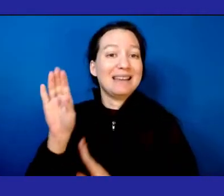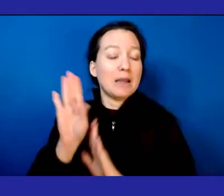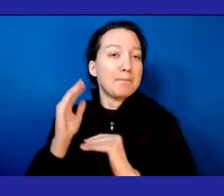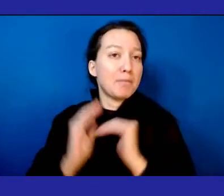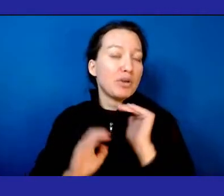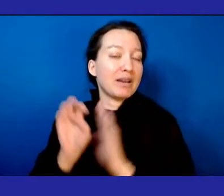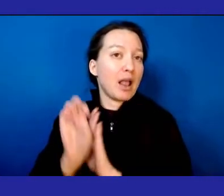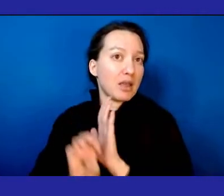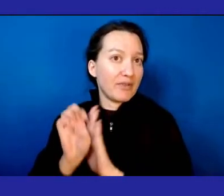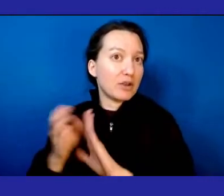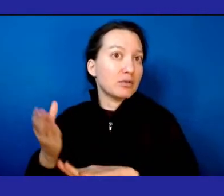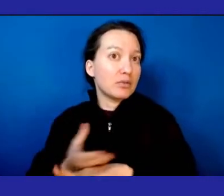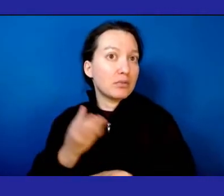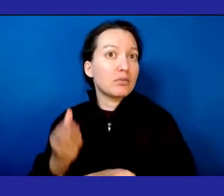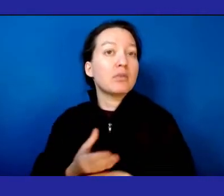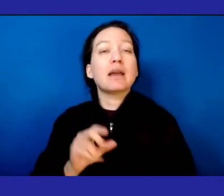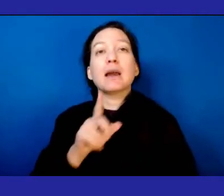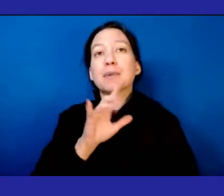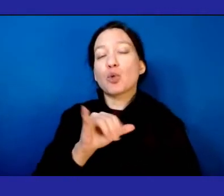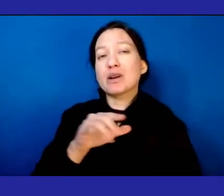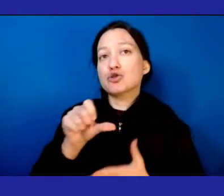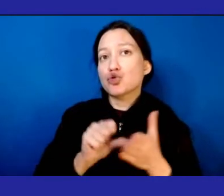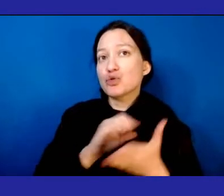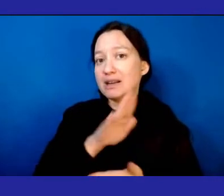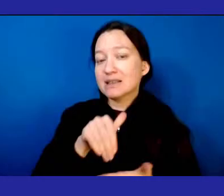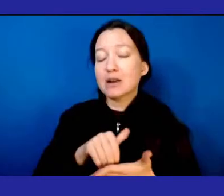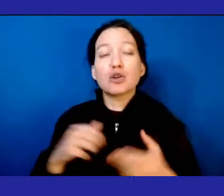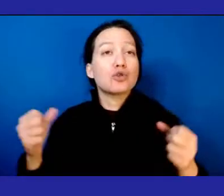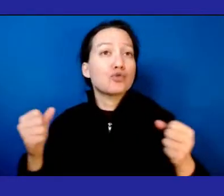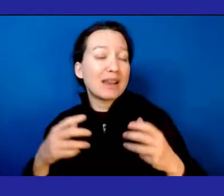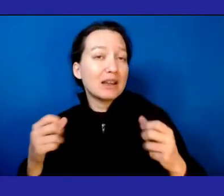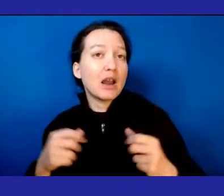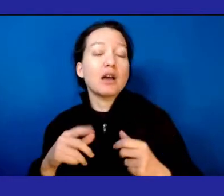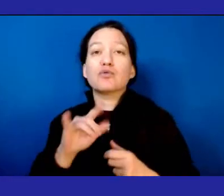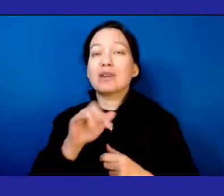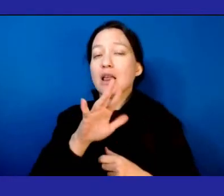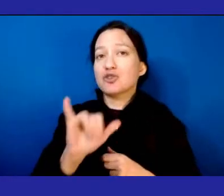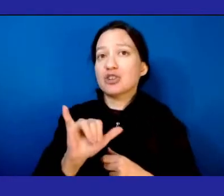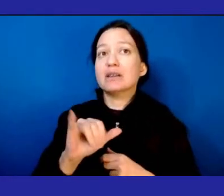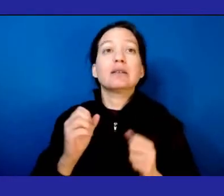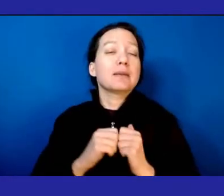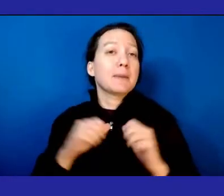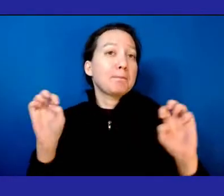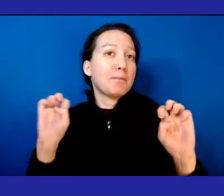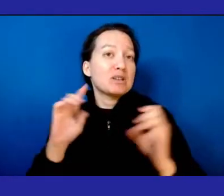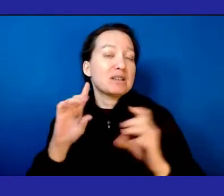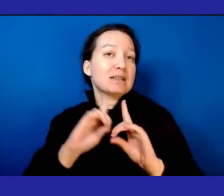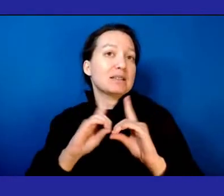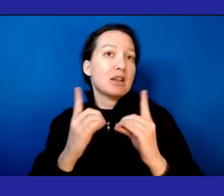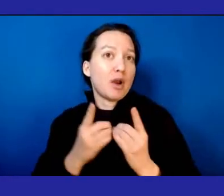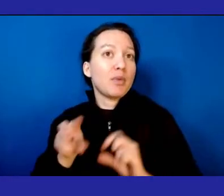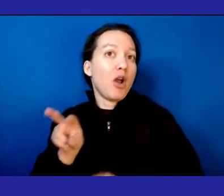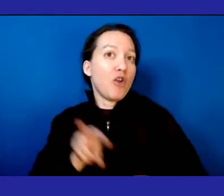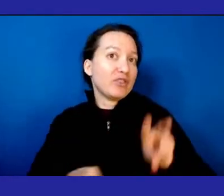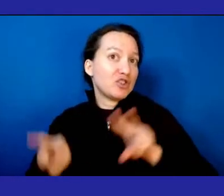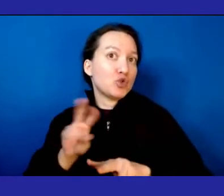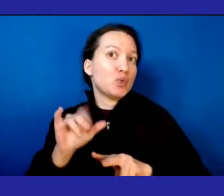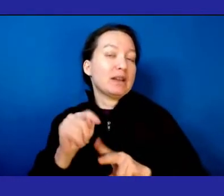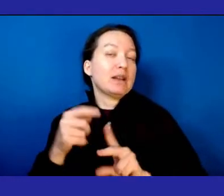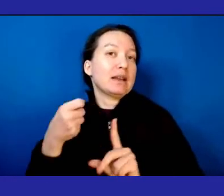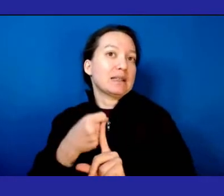renovation, ambulatory surgery center, radiology suite, and the emergency department observation unit